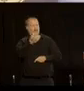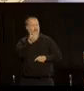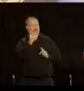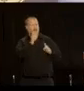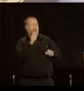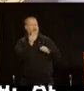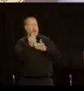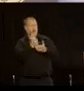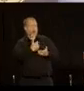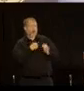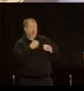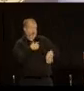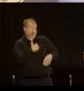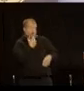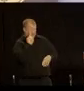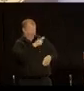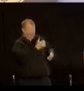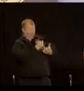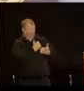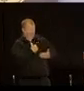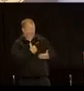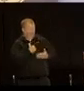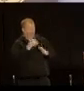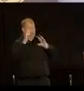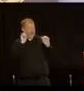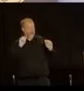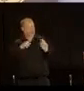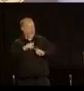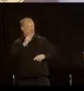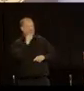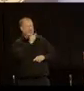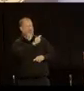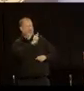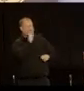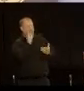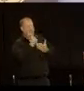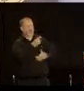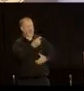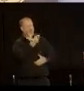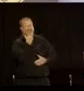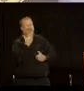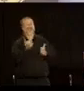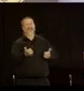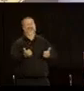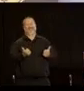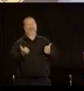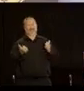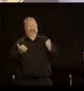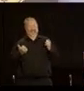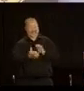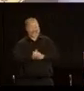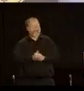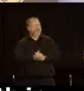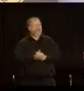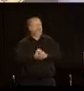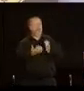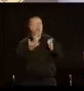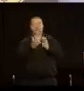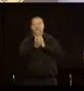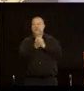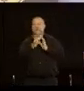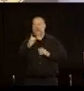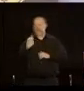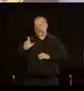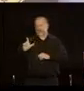to for golf lessons. I was going to go to President Galvano, but I think my money's on Daniel. So we want to